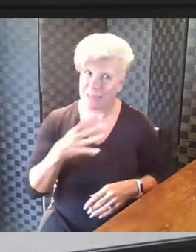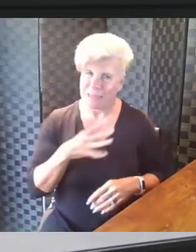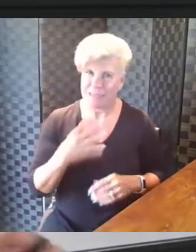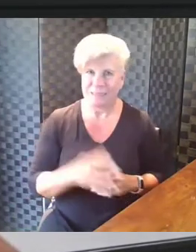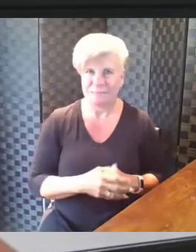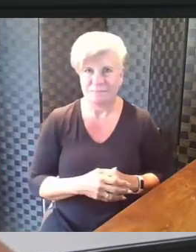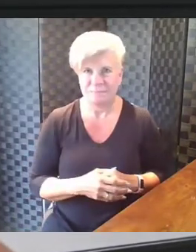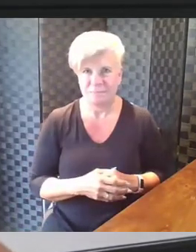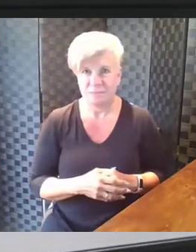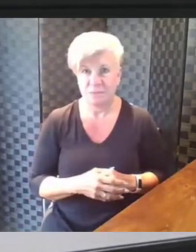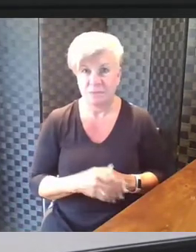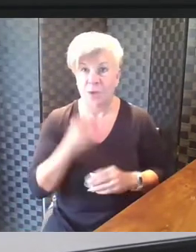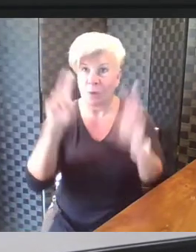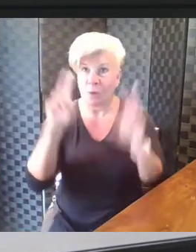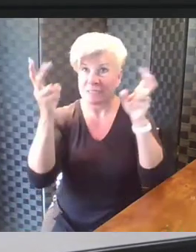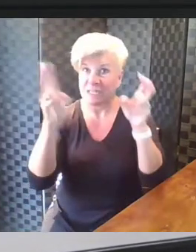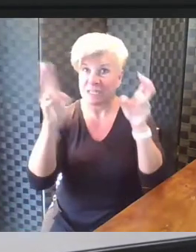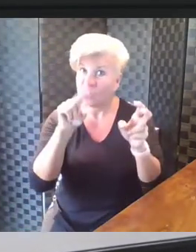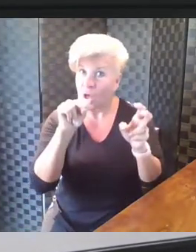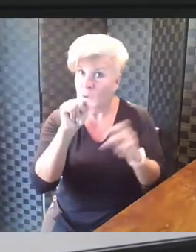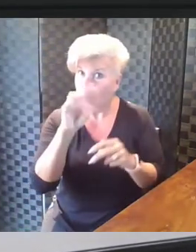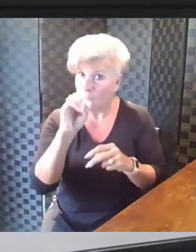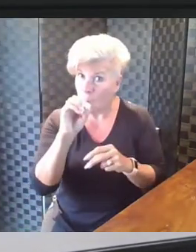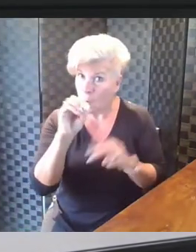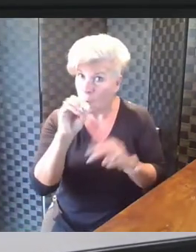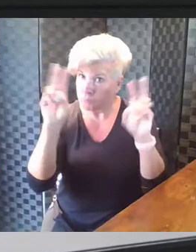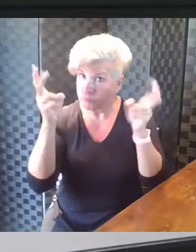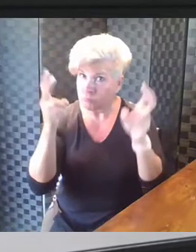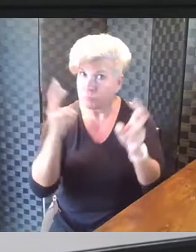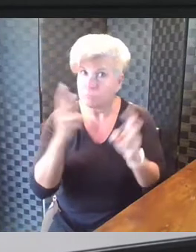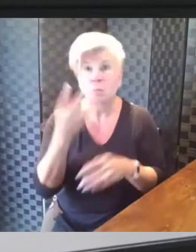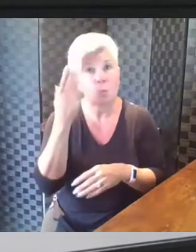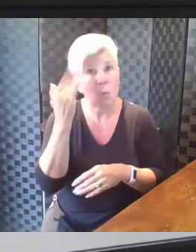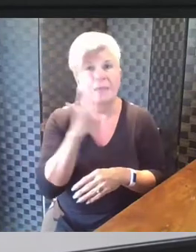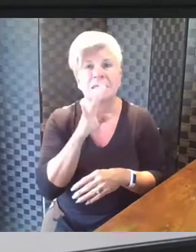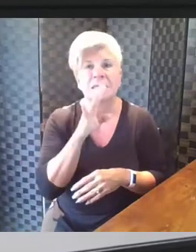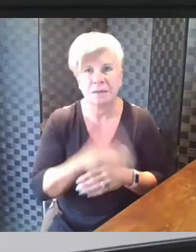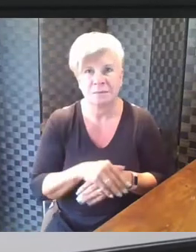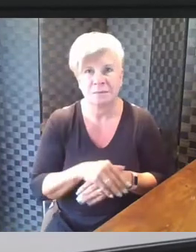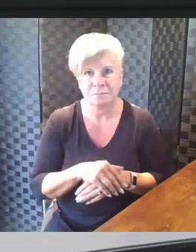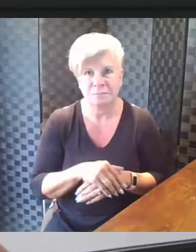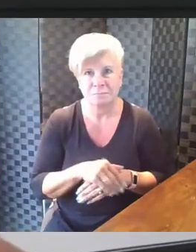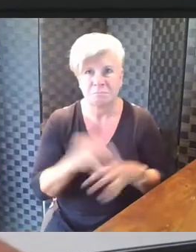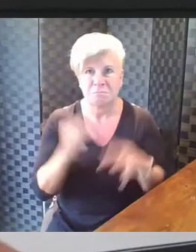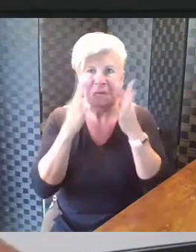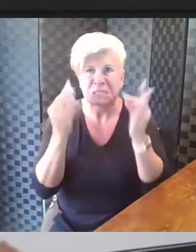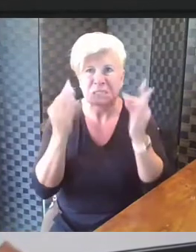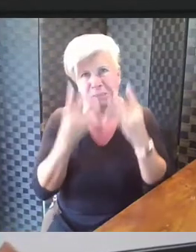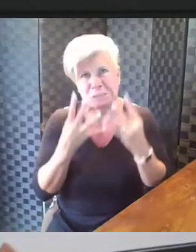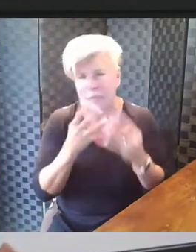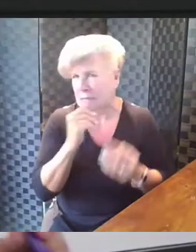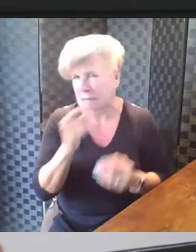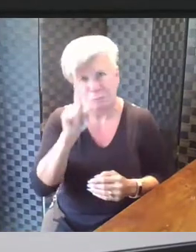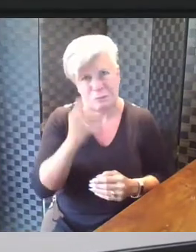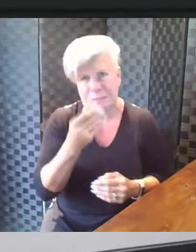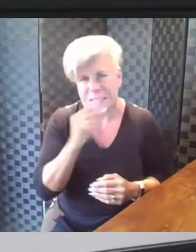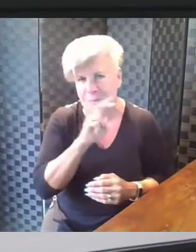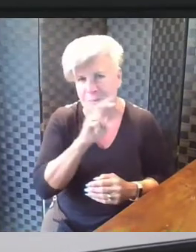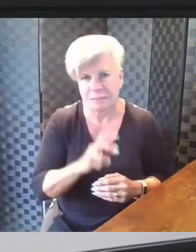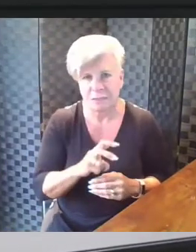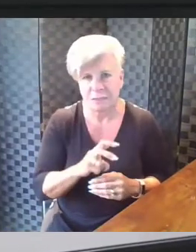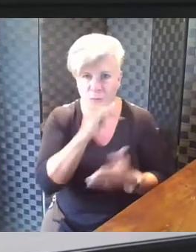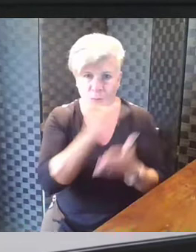So I put quotation marks around my speaking words, which was no. He was kind of sad. Well, cats probably shouldn't have pizza. So I'm going to draw my cat.